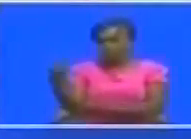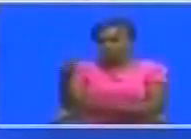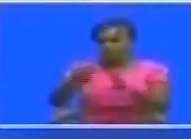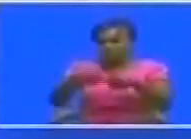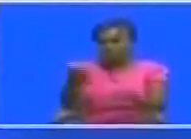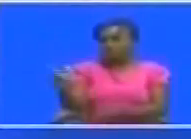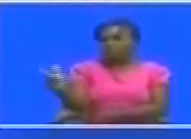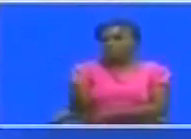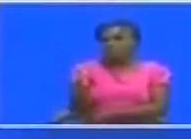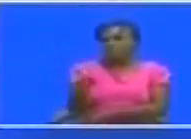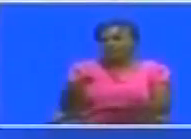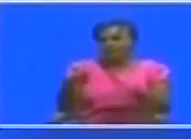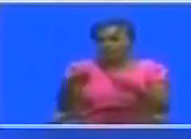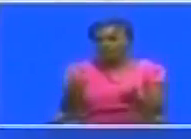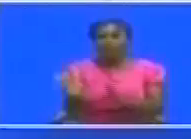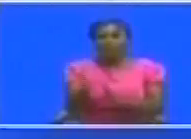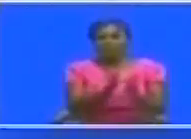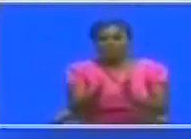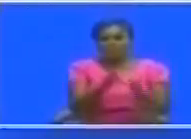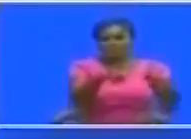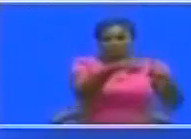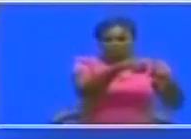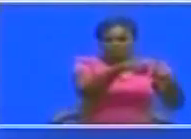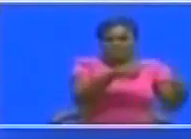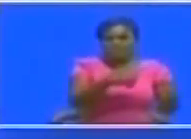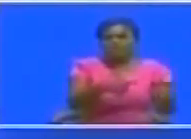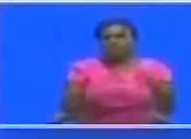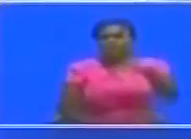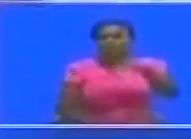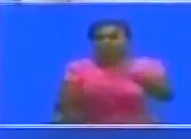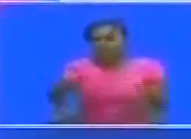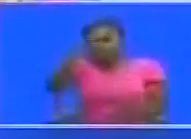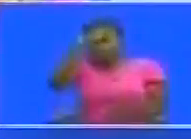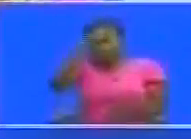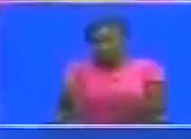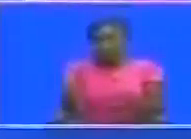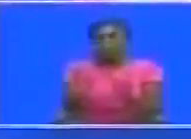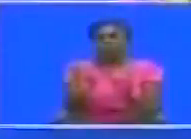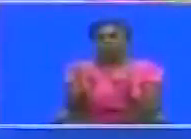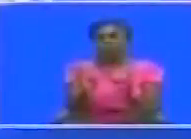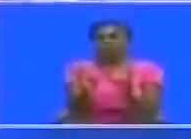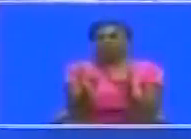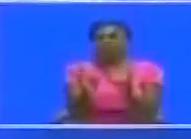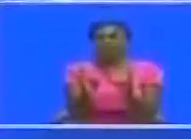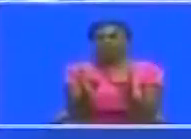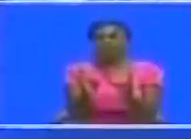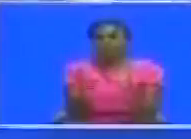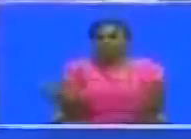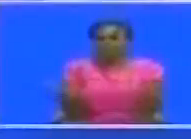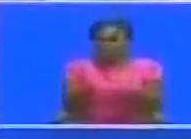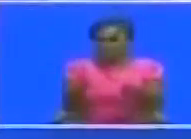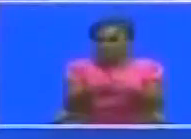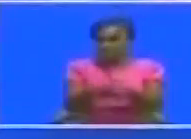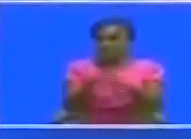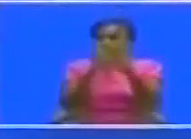to the media about an alleged plan to execute top government officials who were against the succession plan. According to the